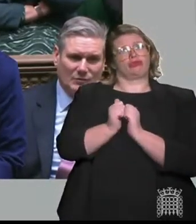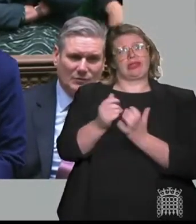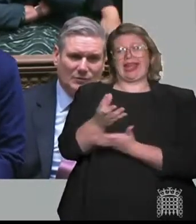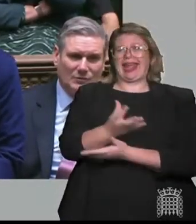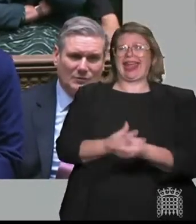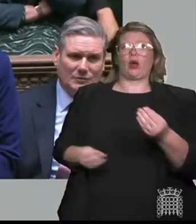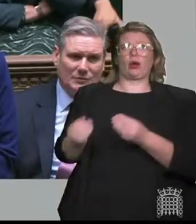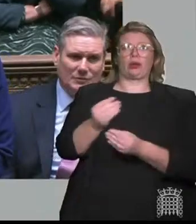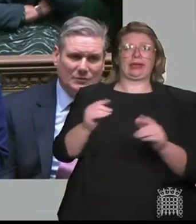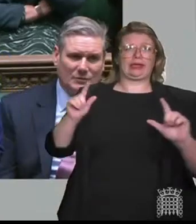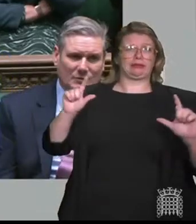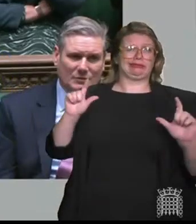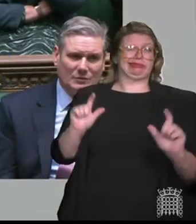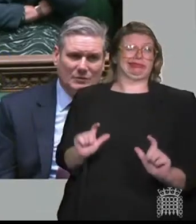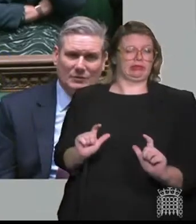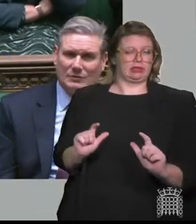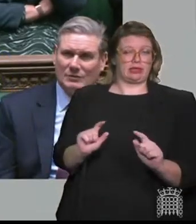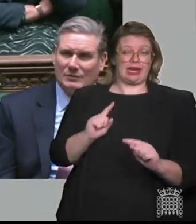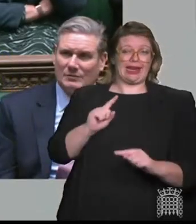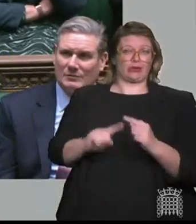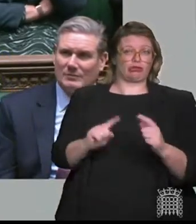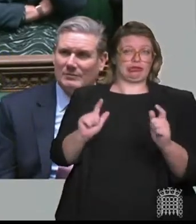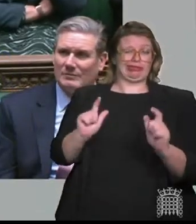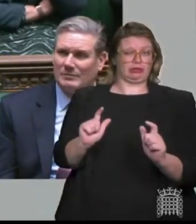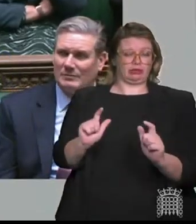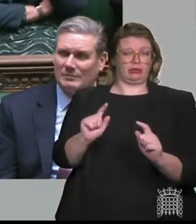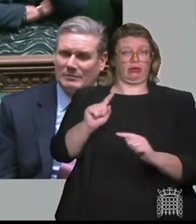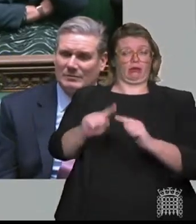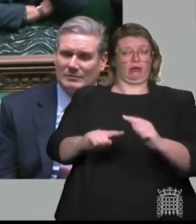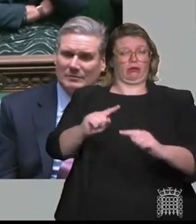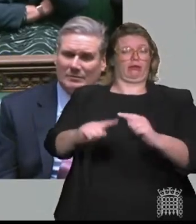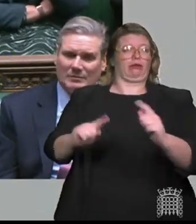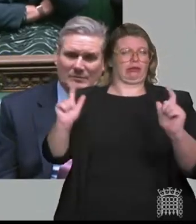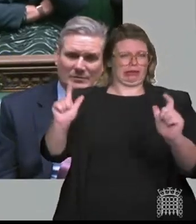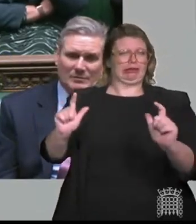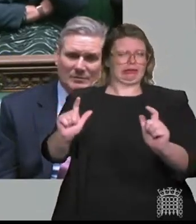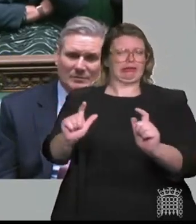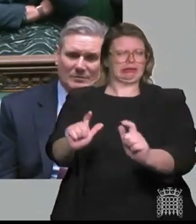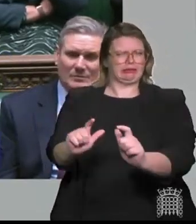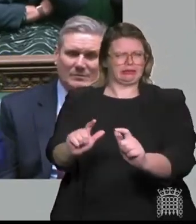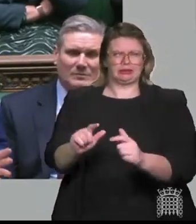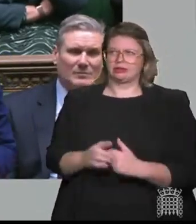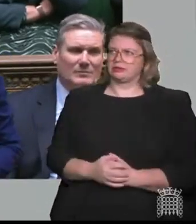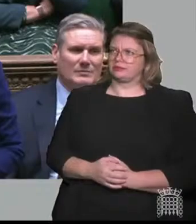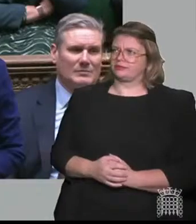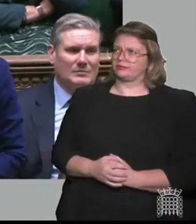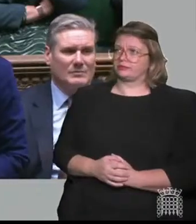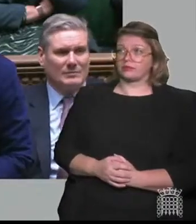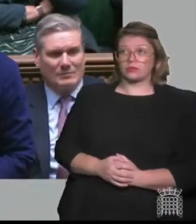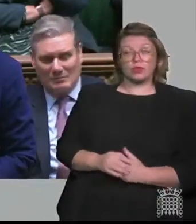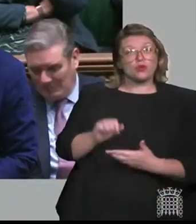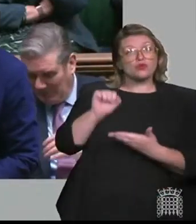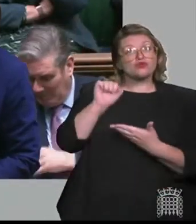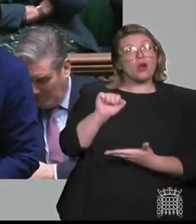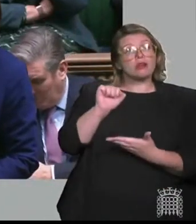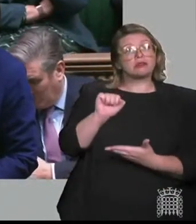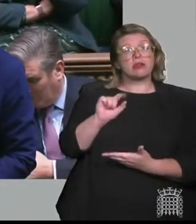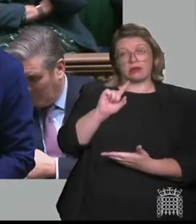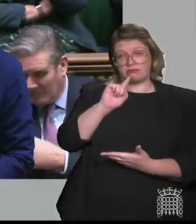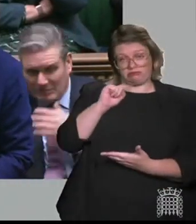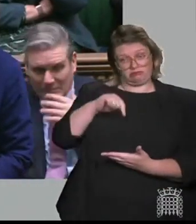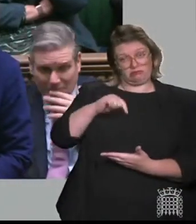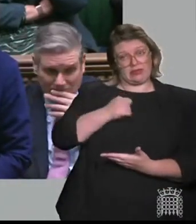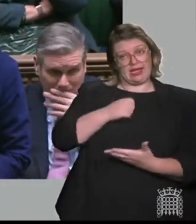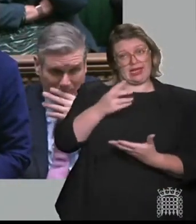down. Next year, the year after, and the year after that too. The Chancellor claims that the economy